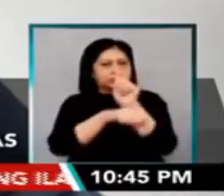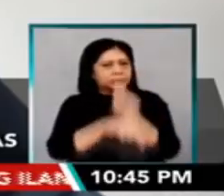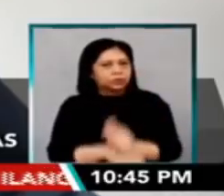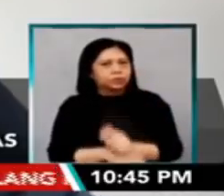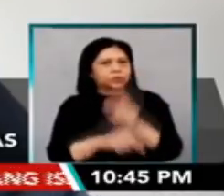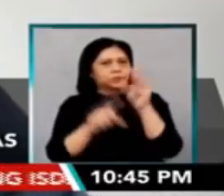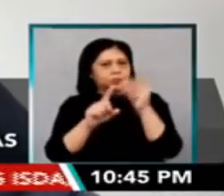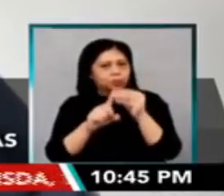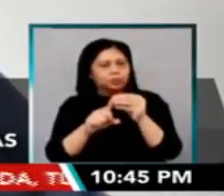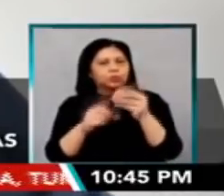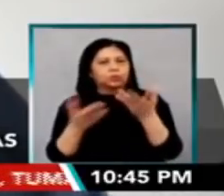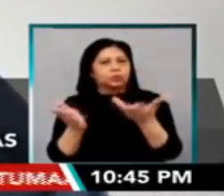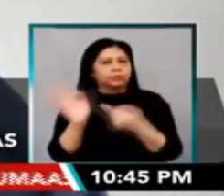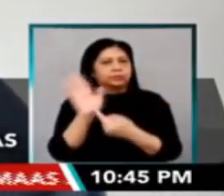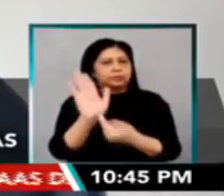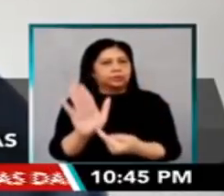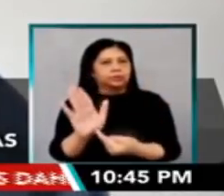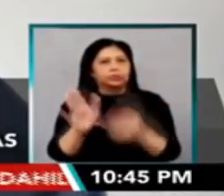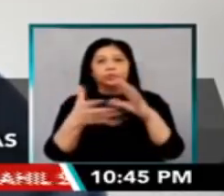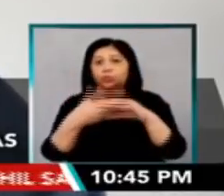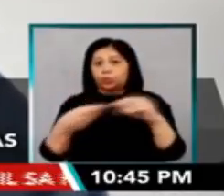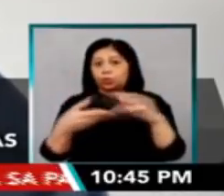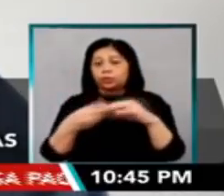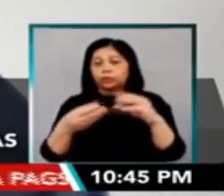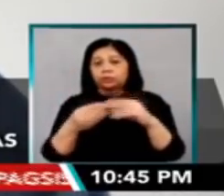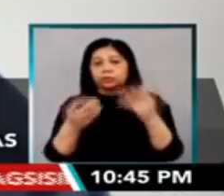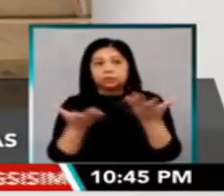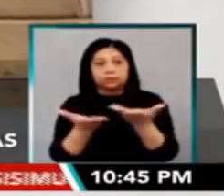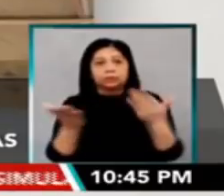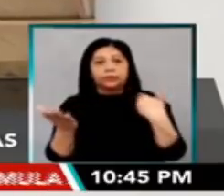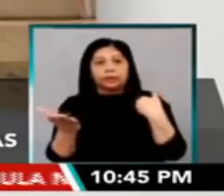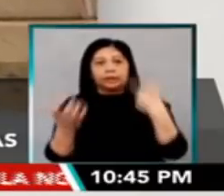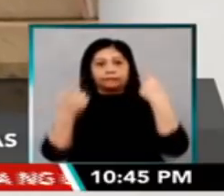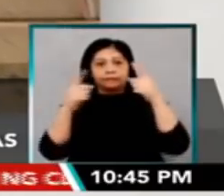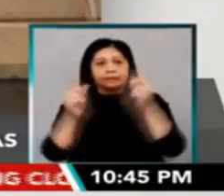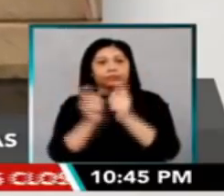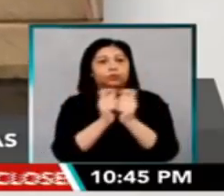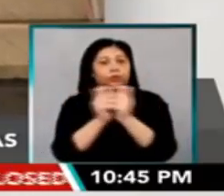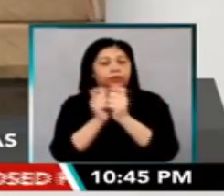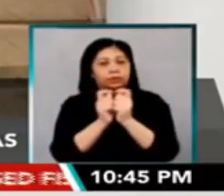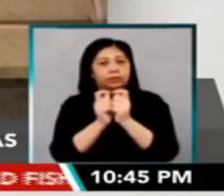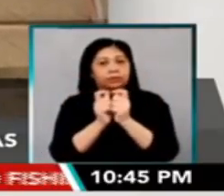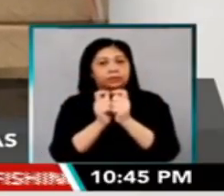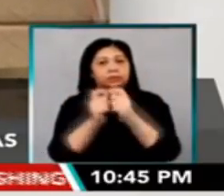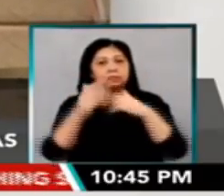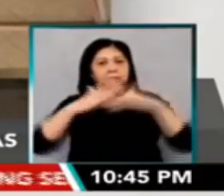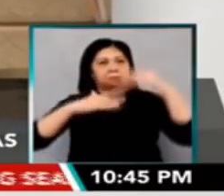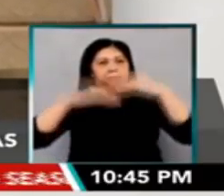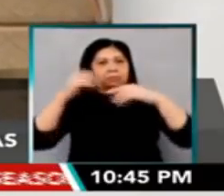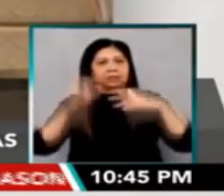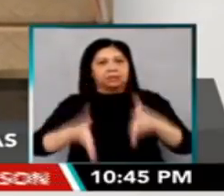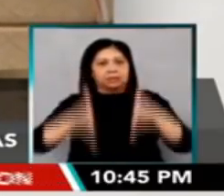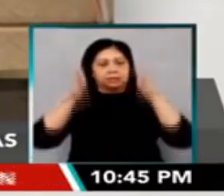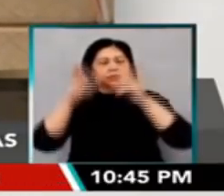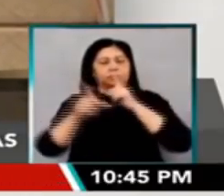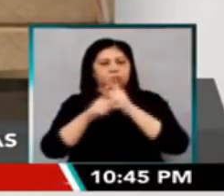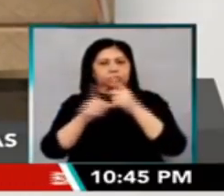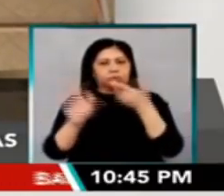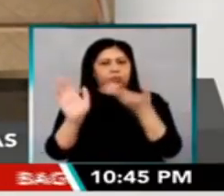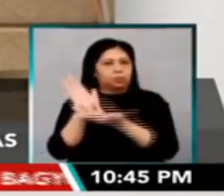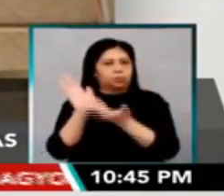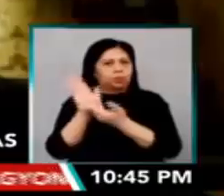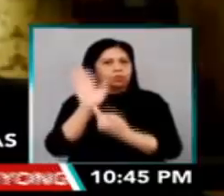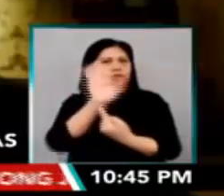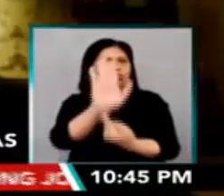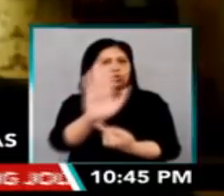also stories of something we have achieved together, and buildings are really a manifestation of what we have achieved together. The typhoon or the